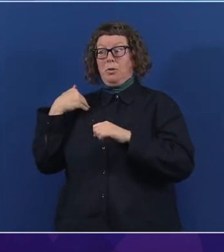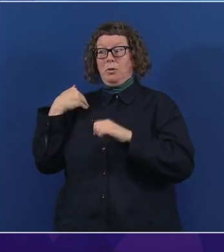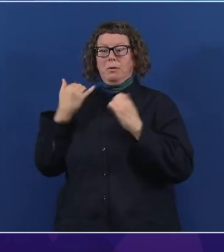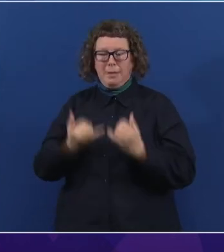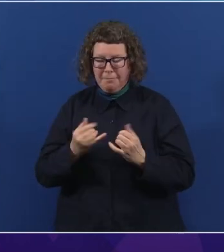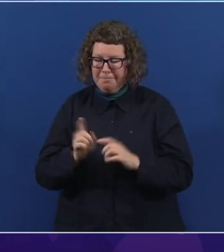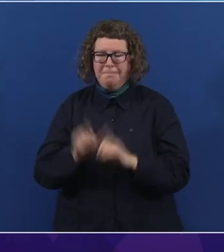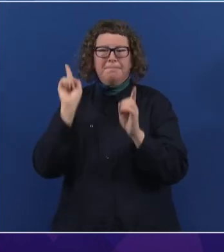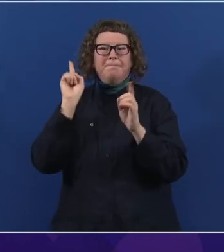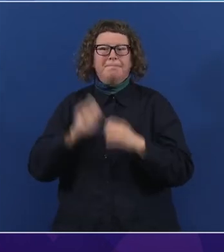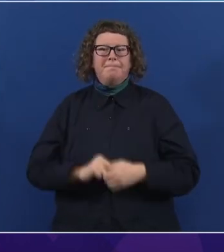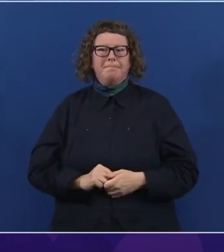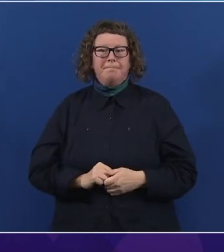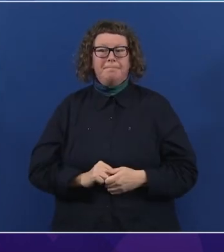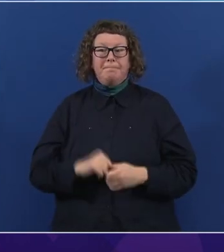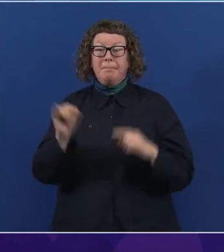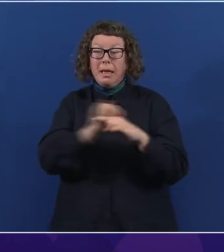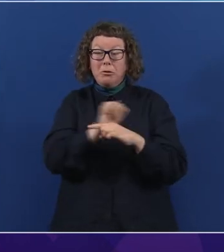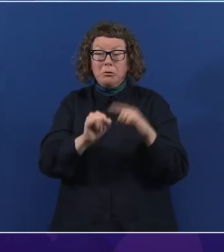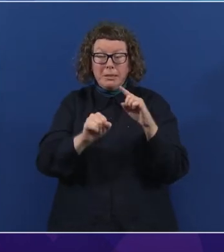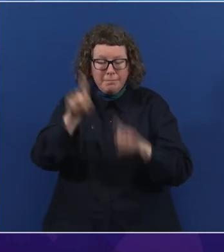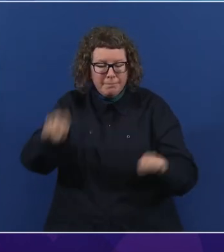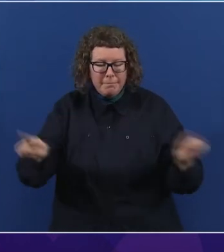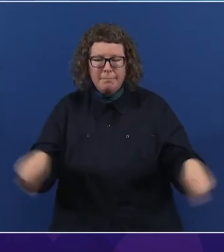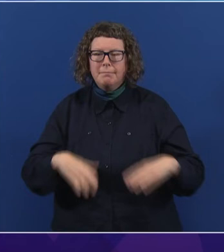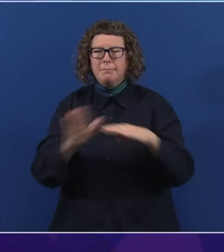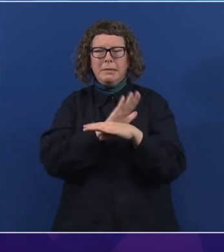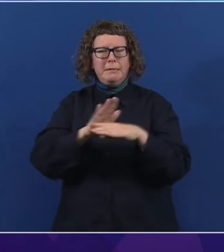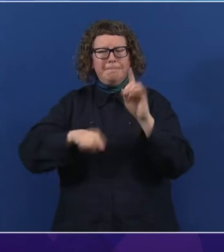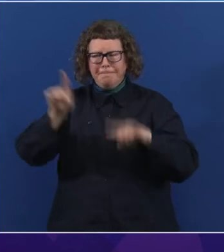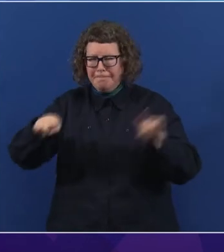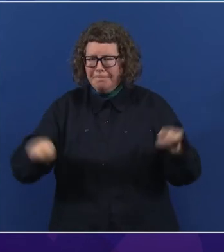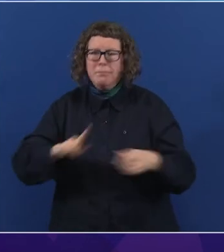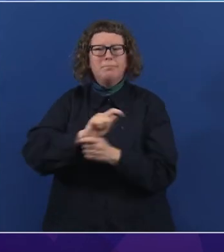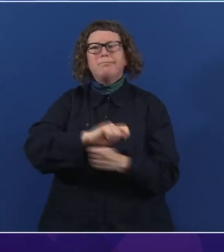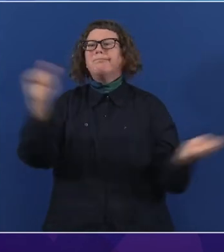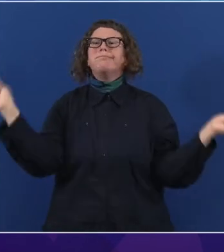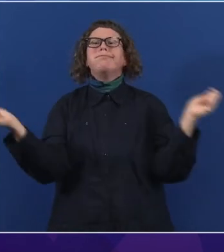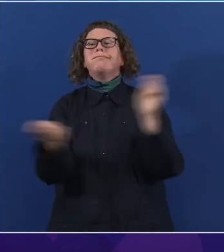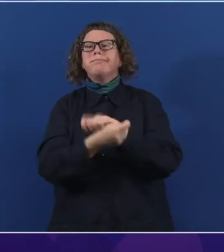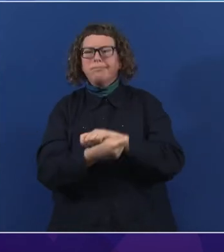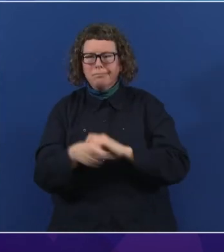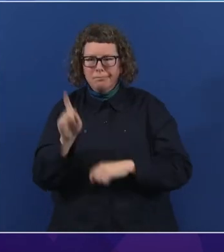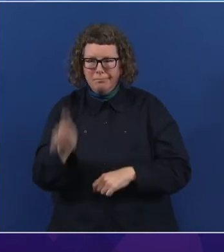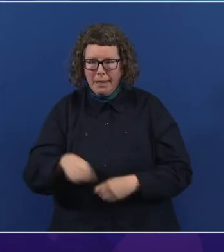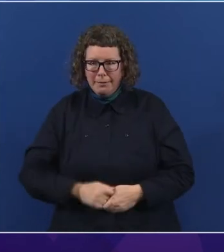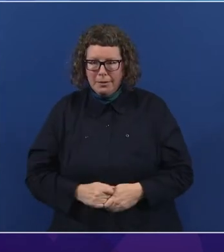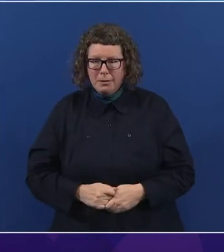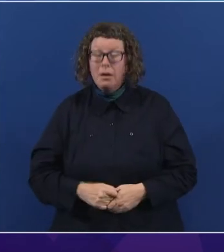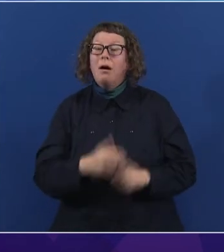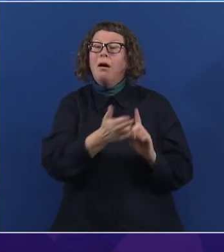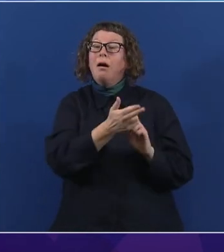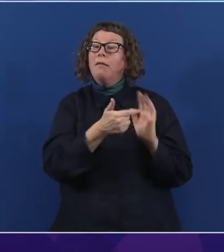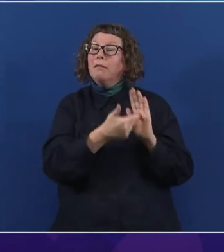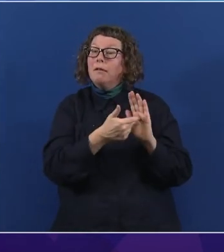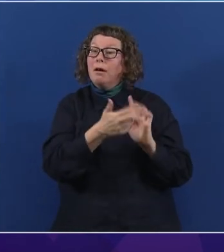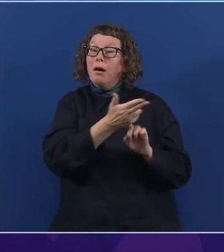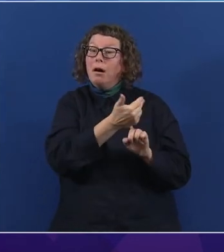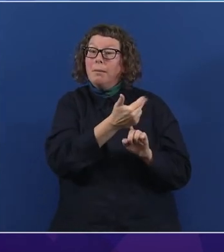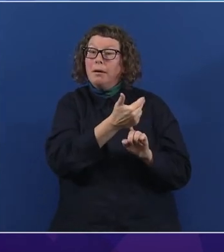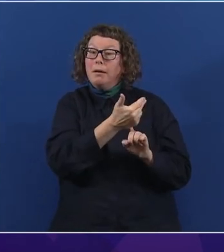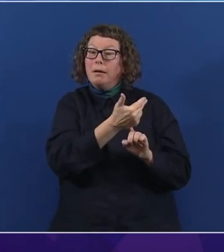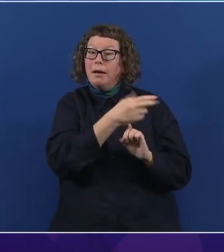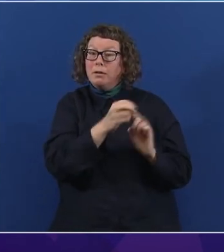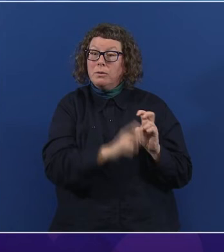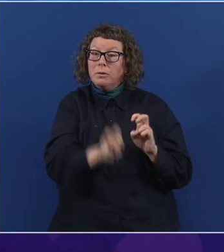Every industry, every business has been forced to change. Entire sectors like hospitality and tourism, for